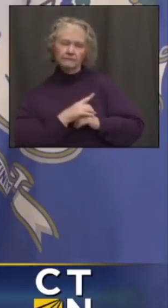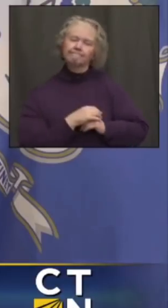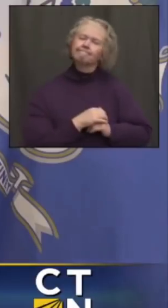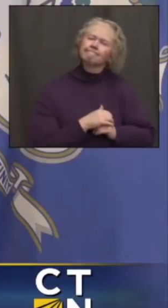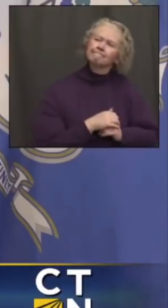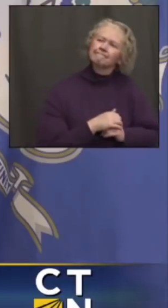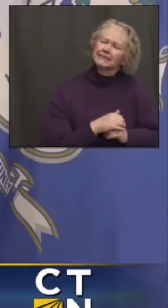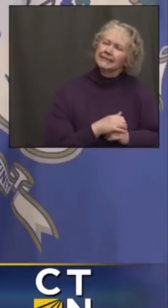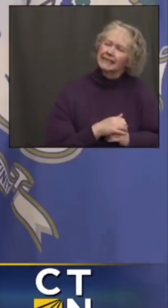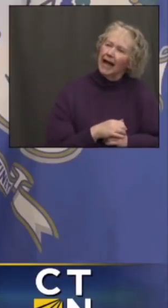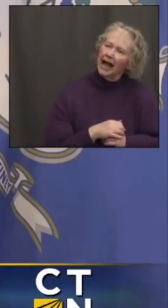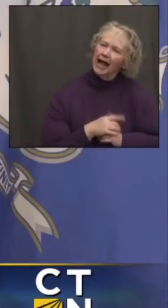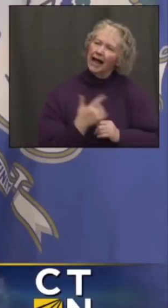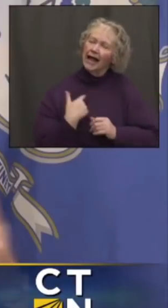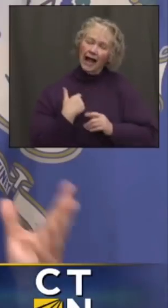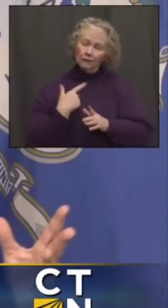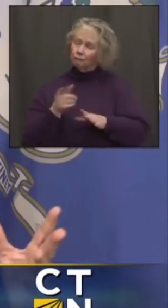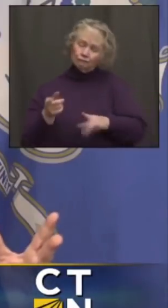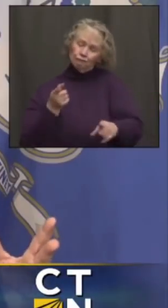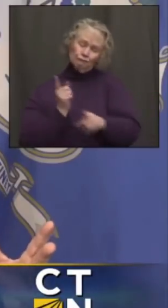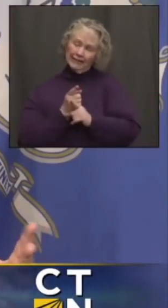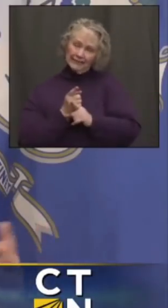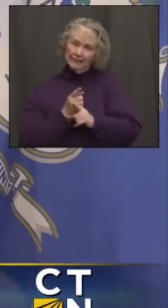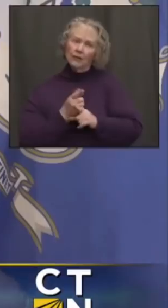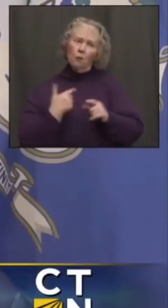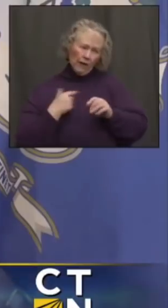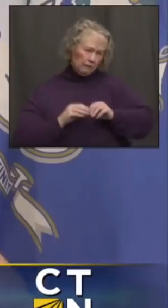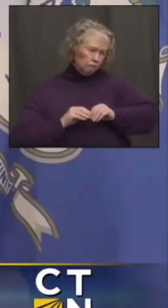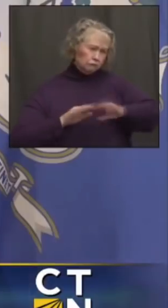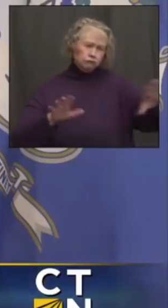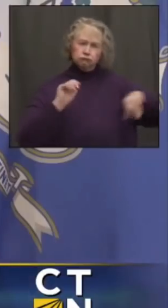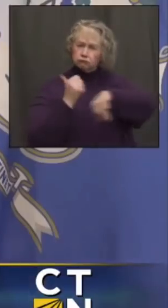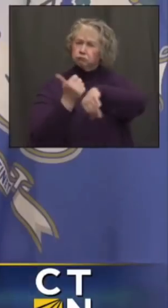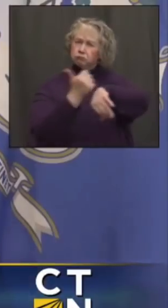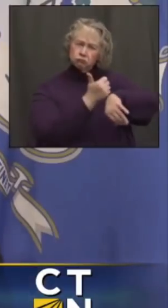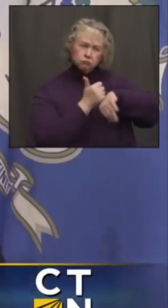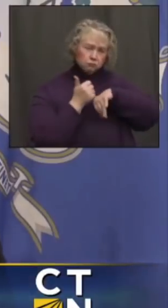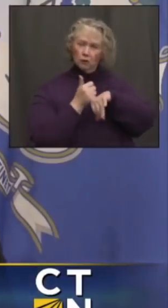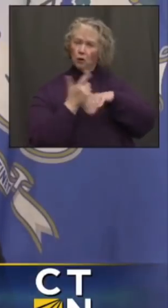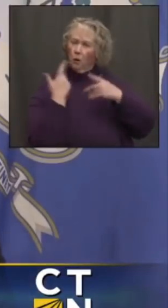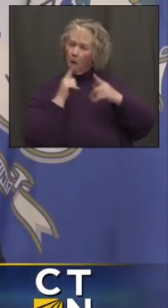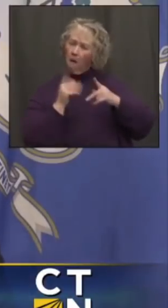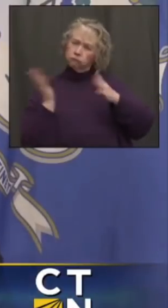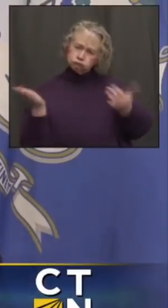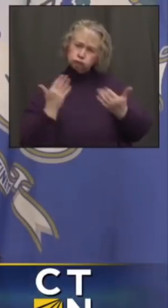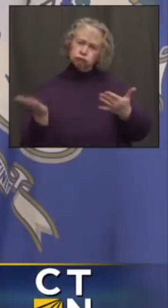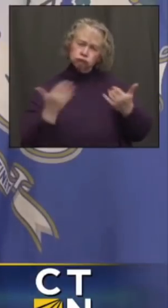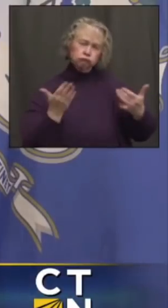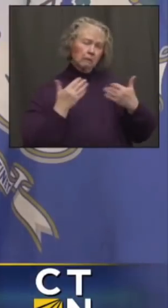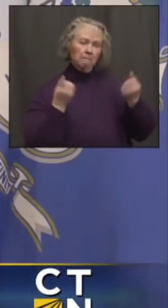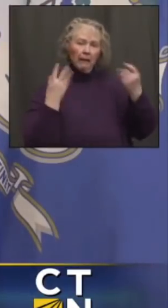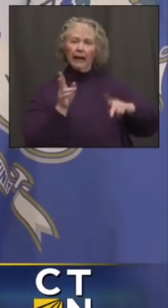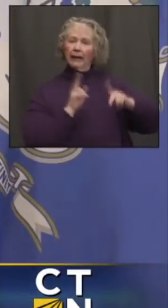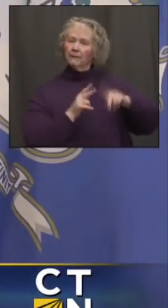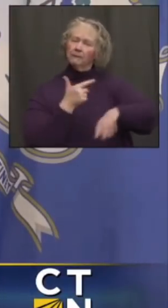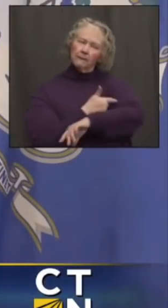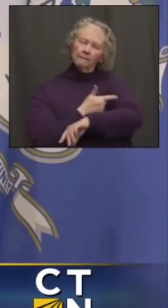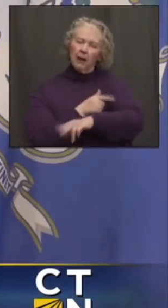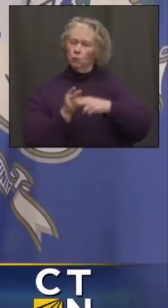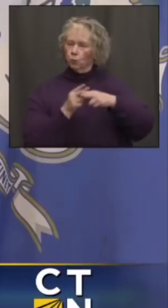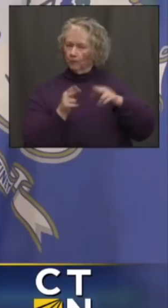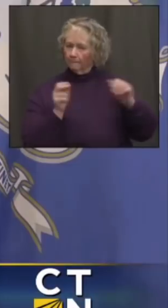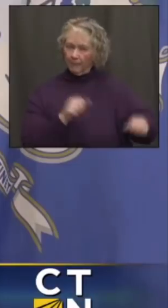So do you feel that there's like a bit of a trade-off between efficiency and equity? Like, do you think that you're balancing the two of those as you go through the